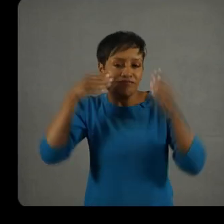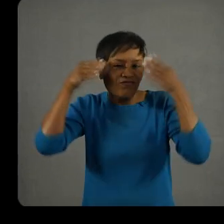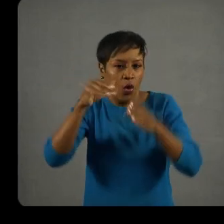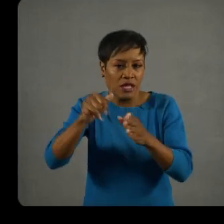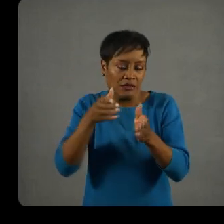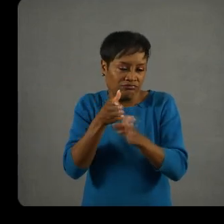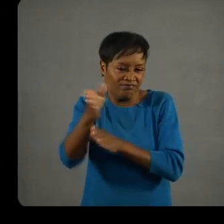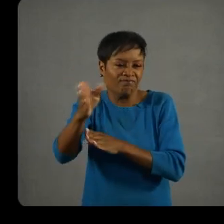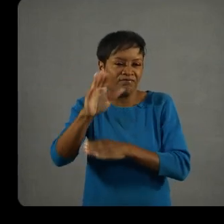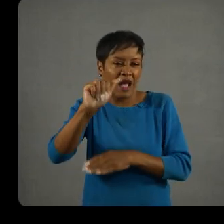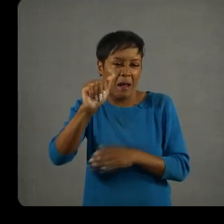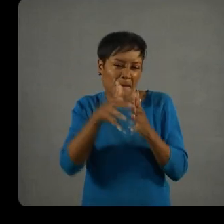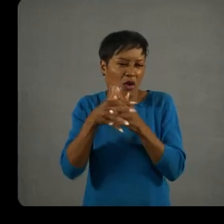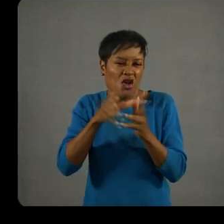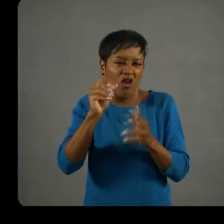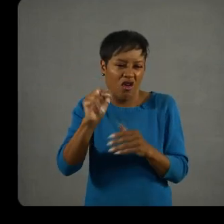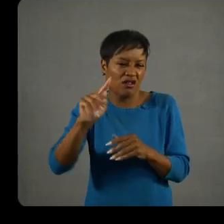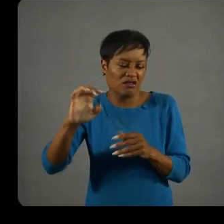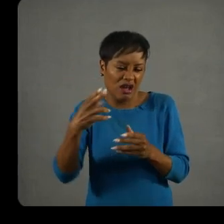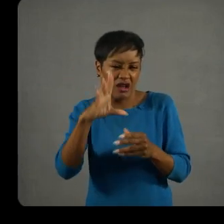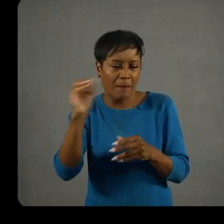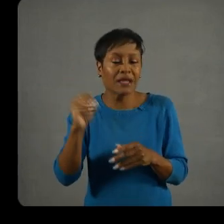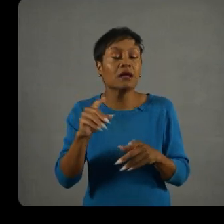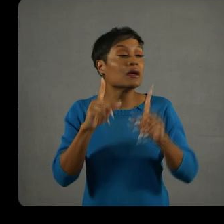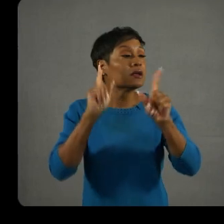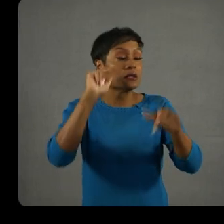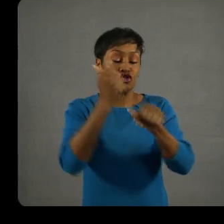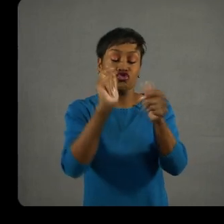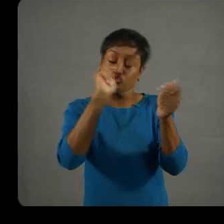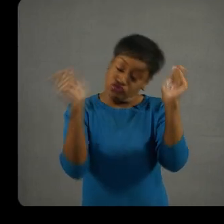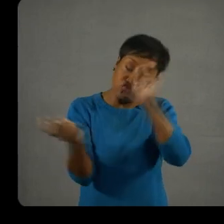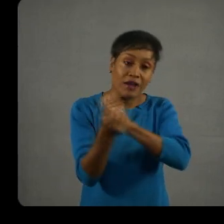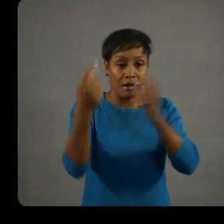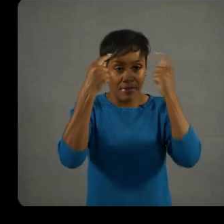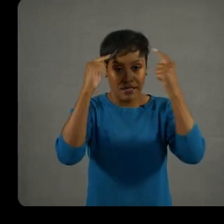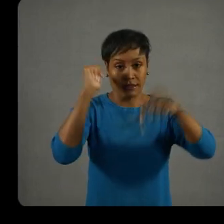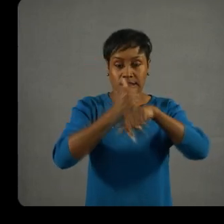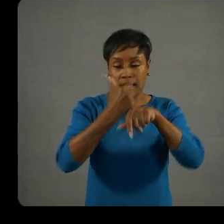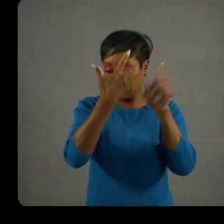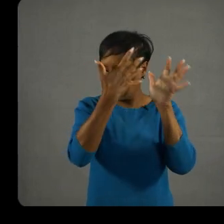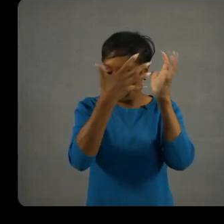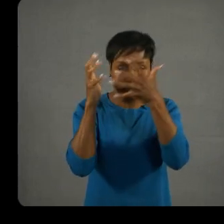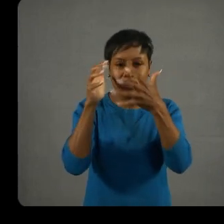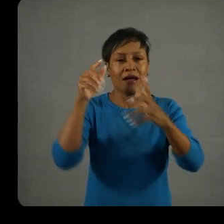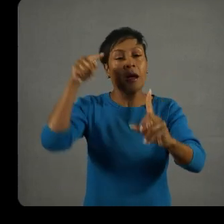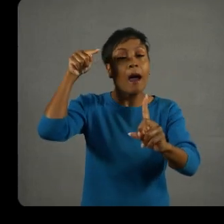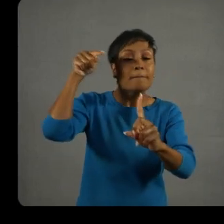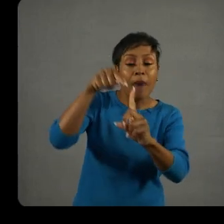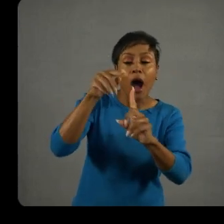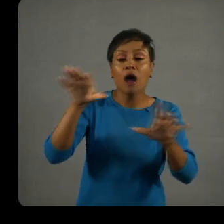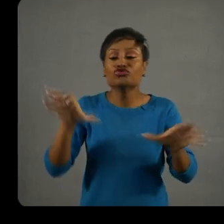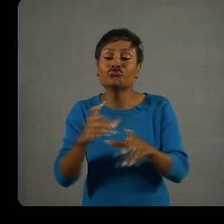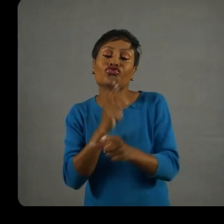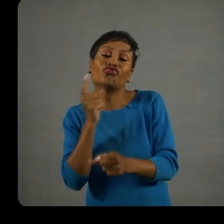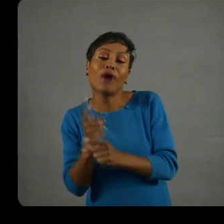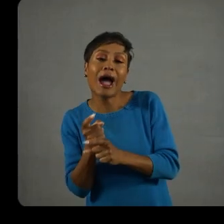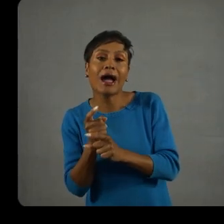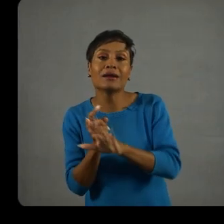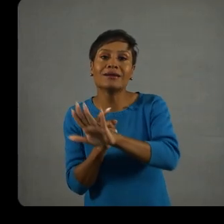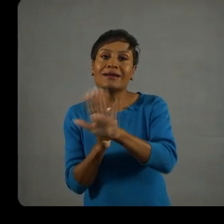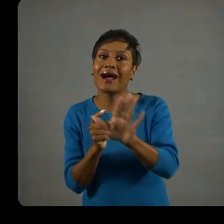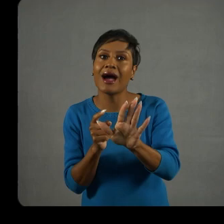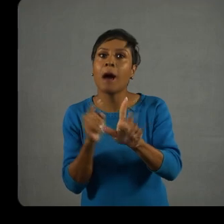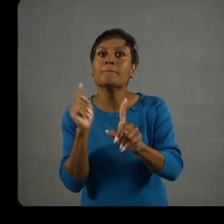Tech. So I think there has to be a mental model in this shift in understanding that this is not about doing the right thing. This is